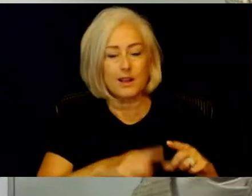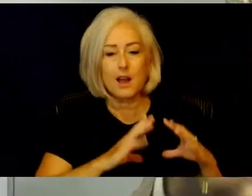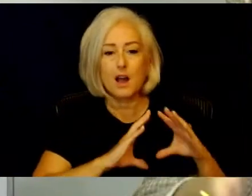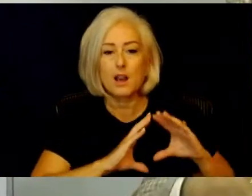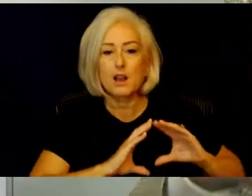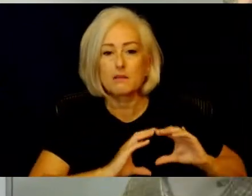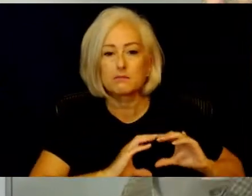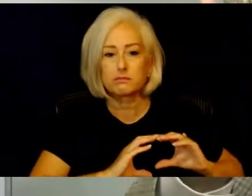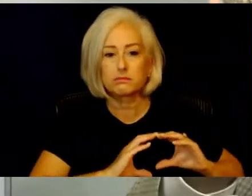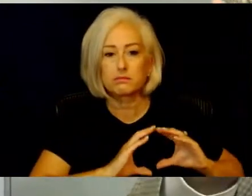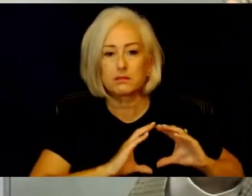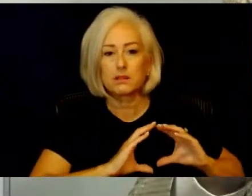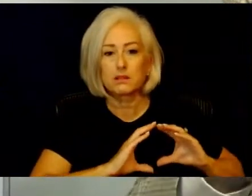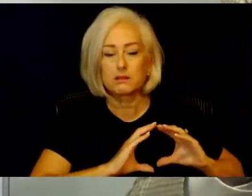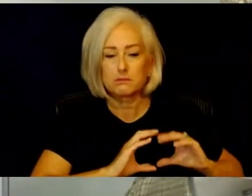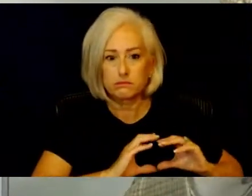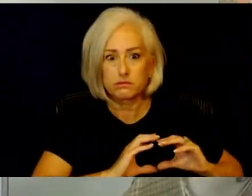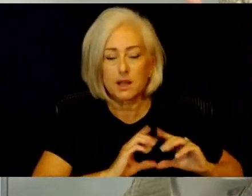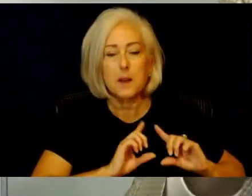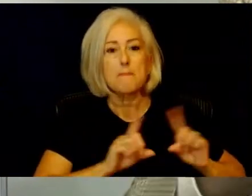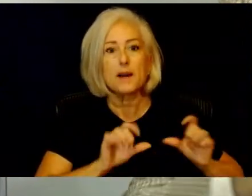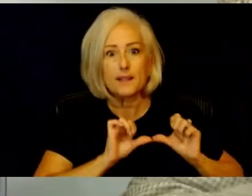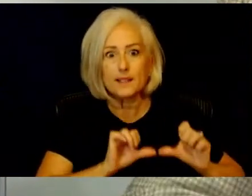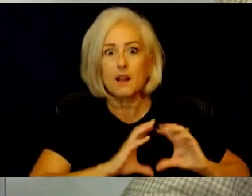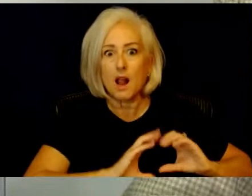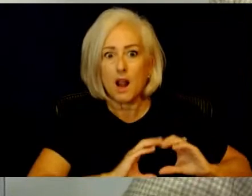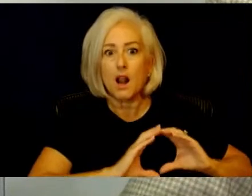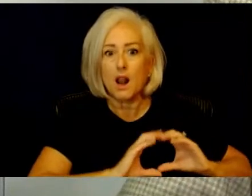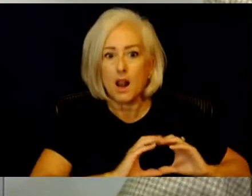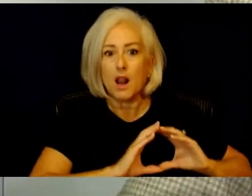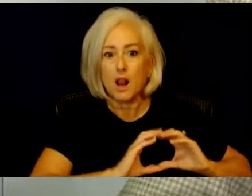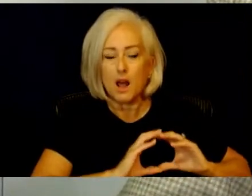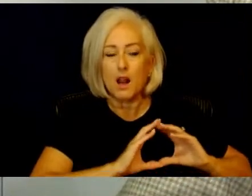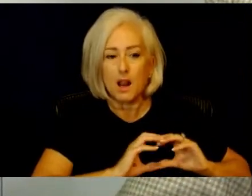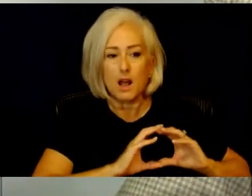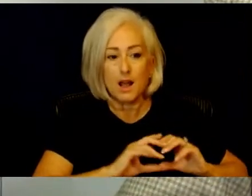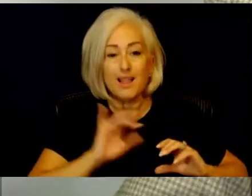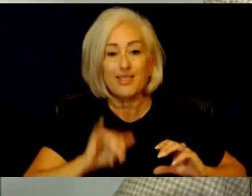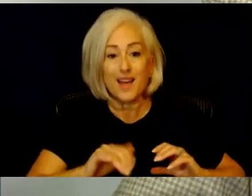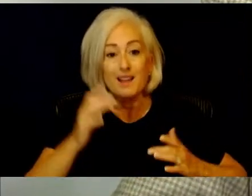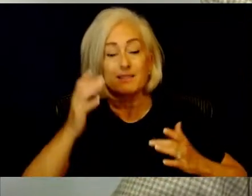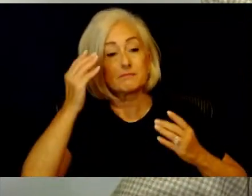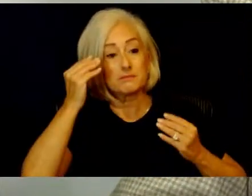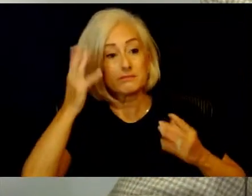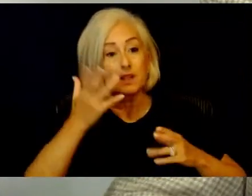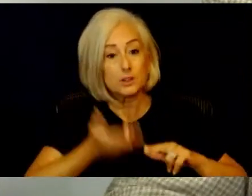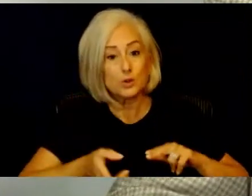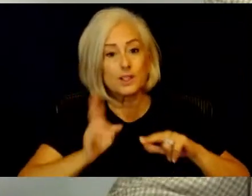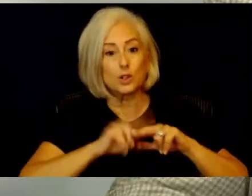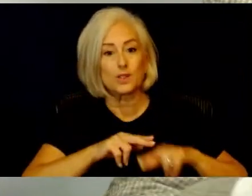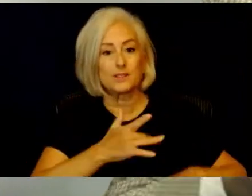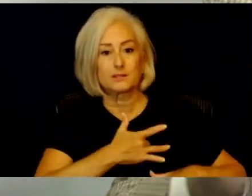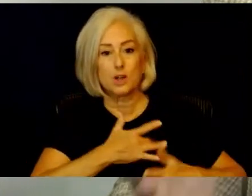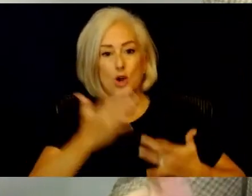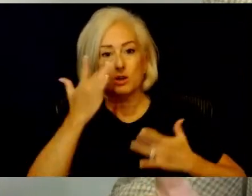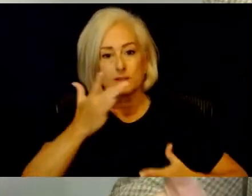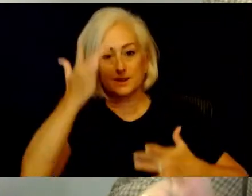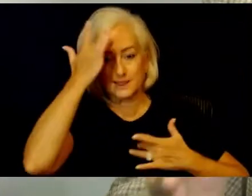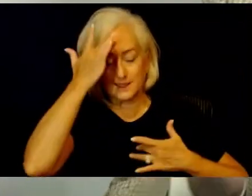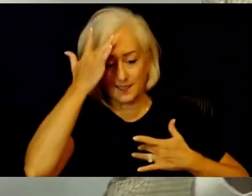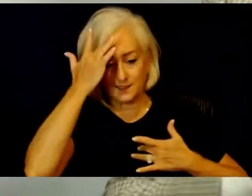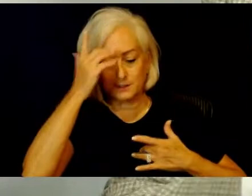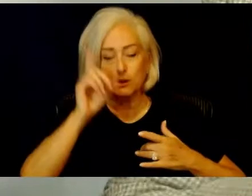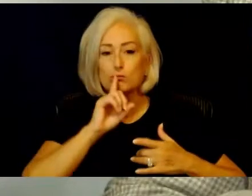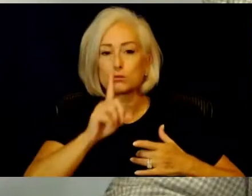increases inflammatory markers in the body, and that inflammation also leads to cardiovascular disease. So there's definitely association between sleep apnea and high blood